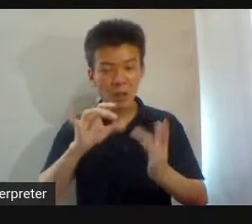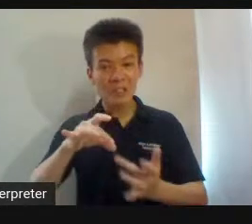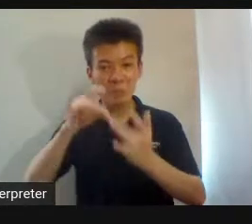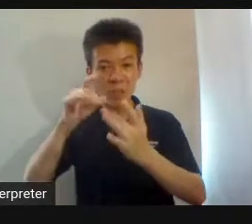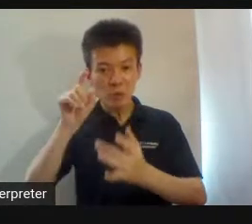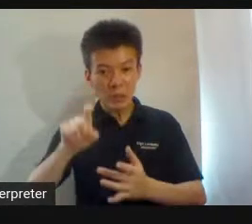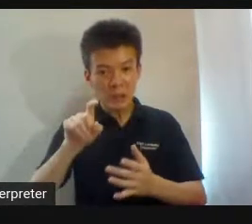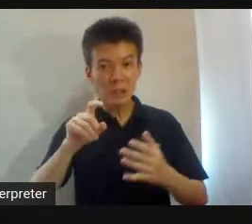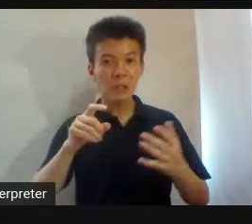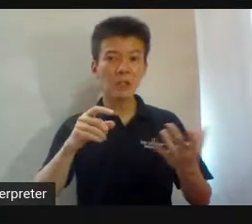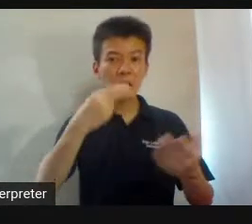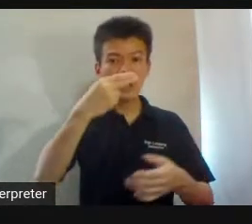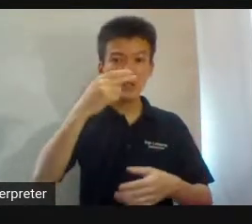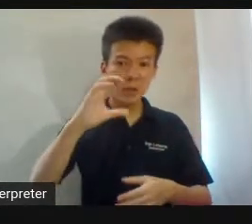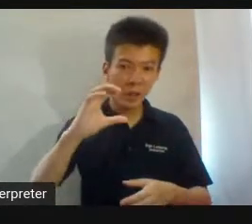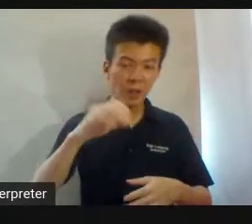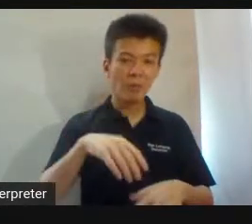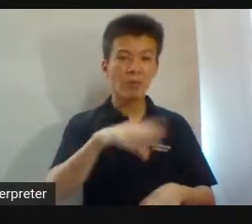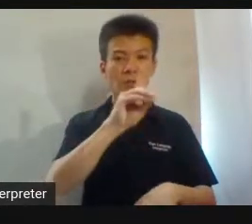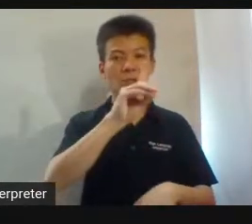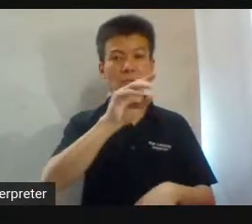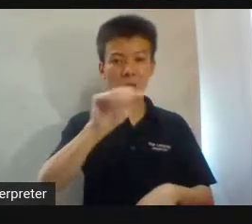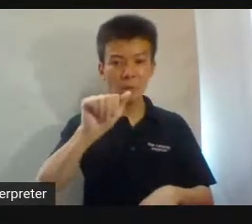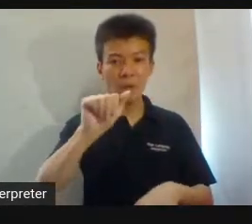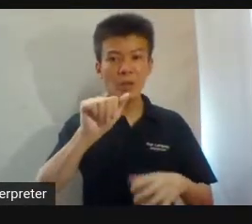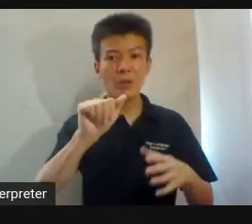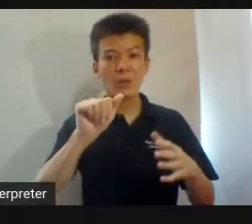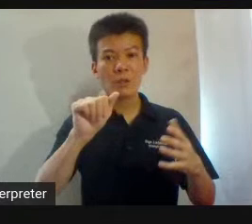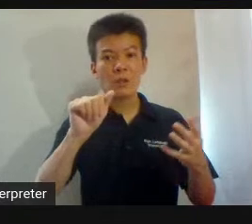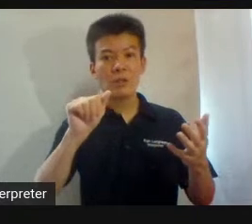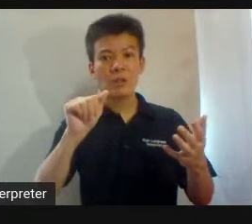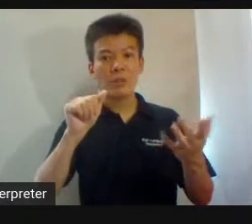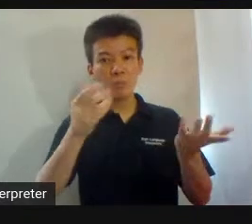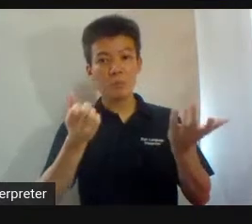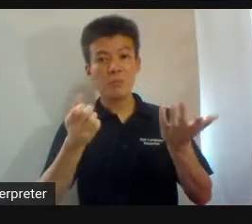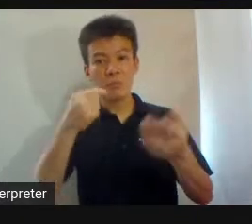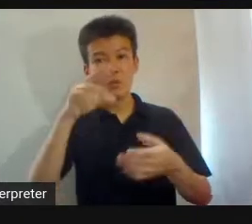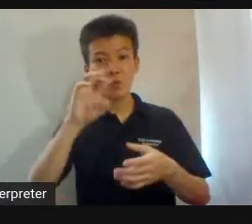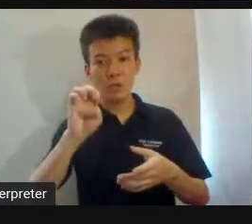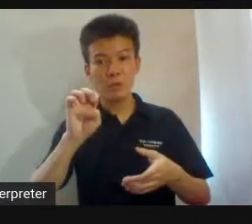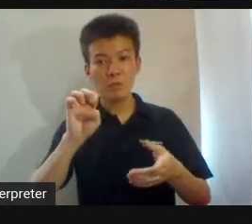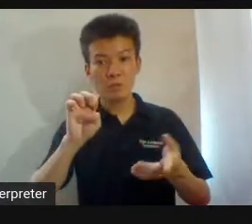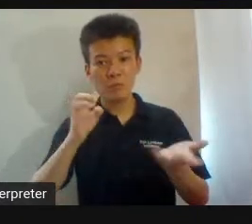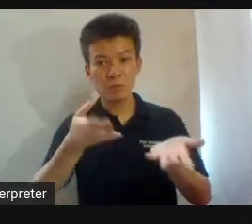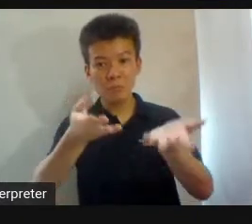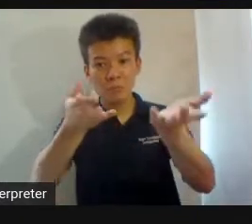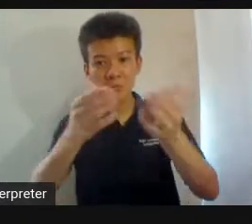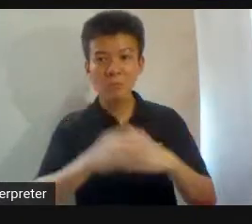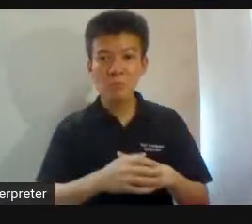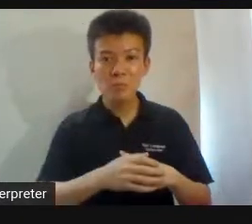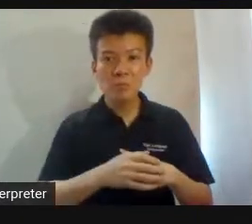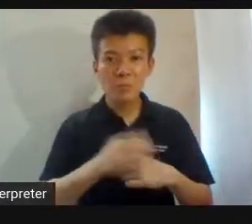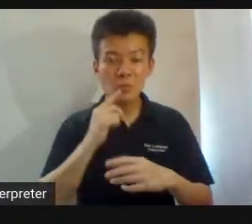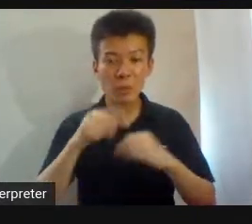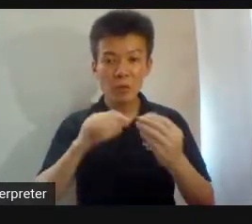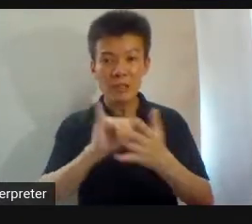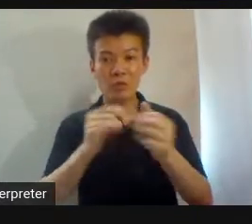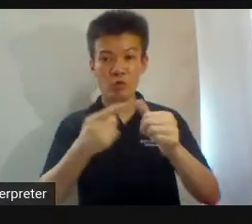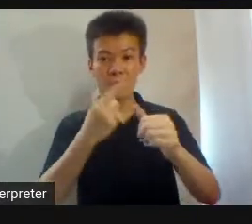needs, handicap, or disabled? I feel like Grace wants to go, so Grace can go first.